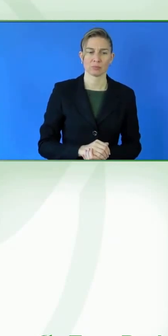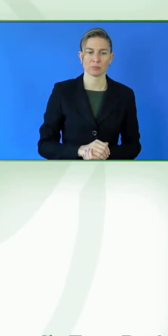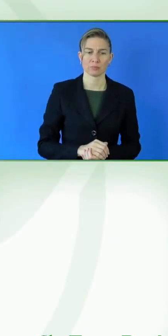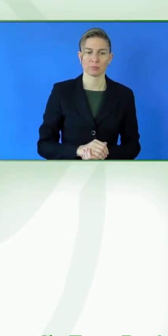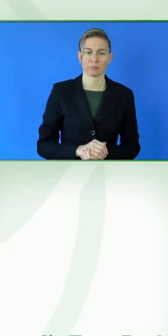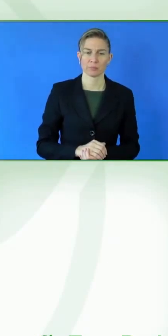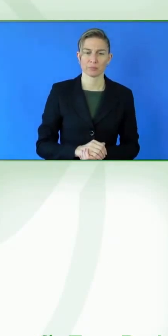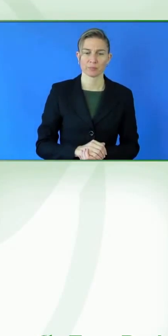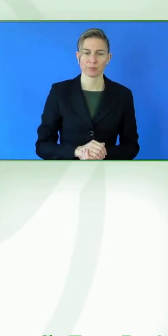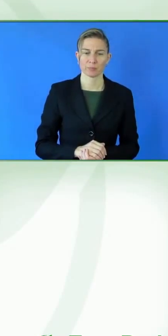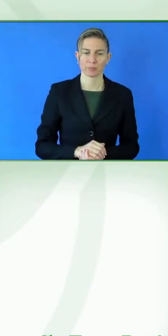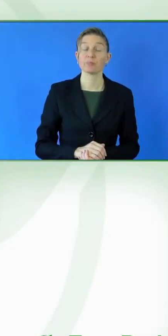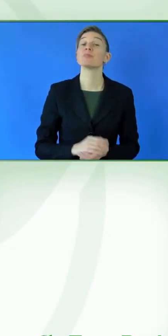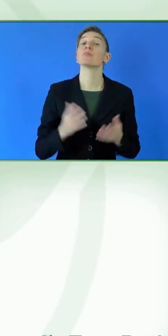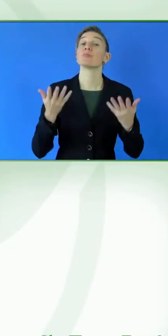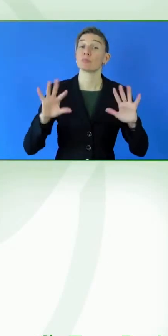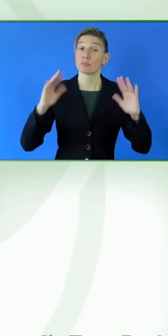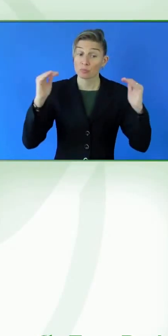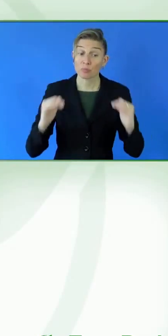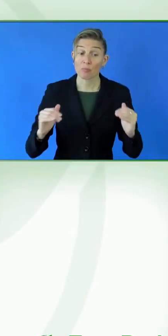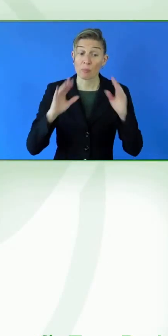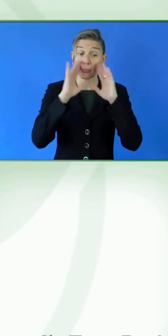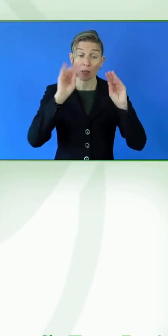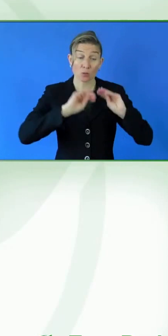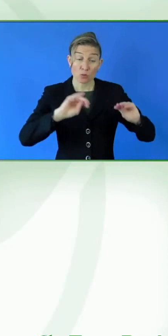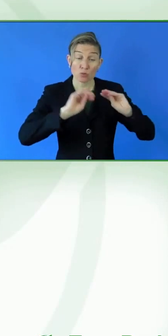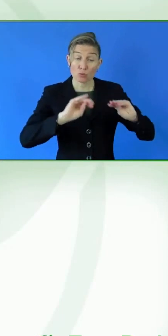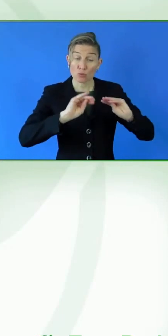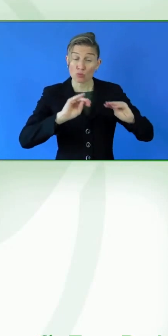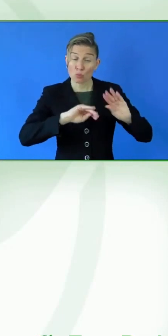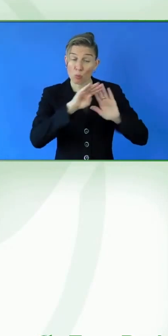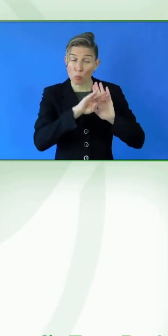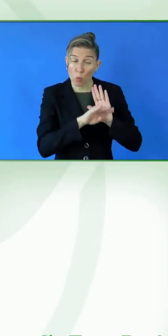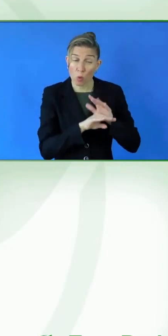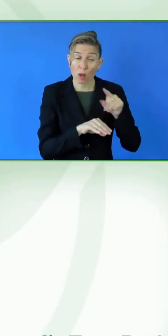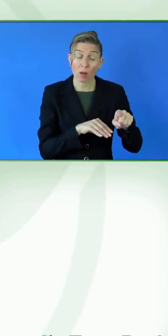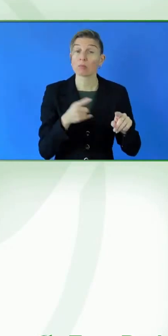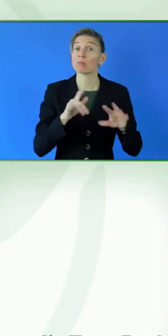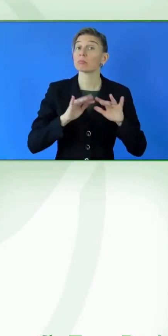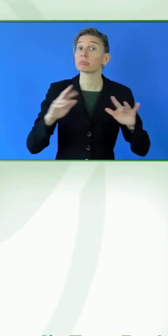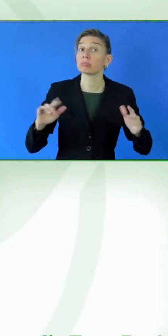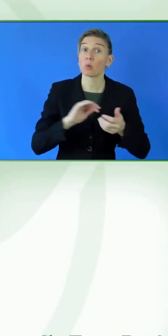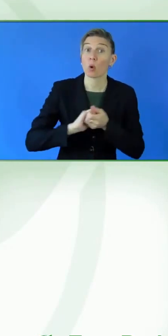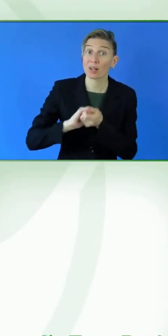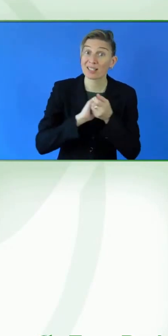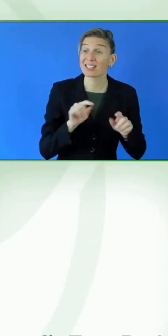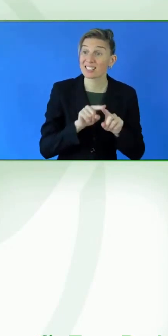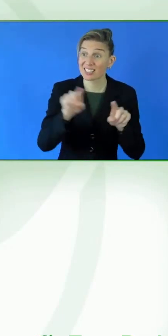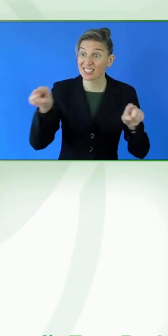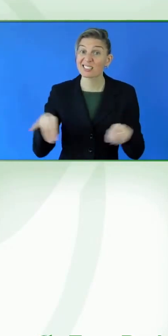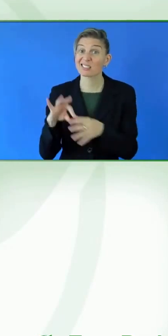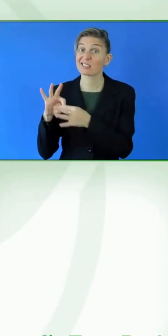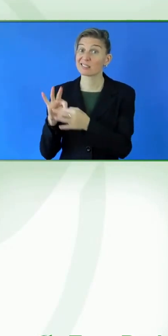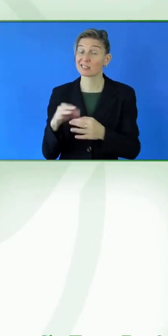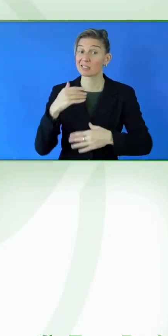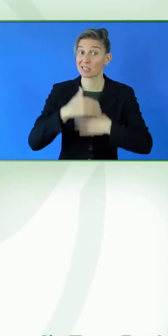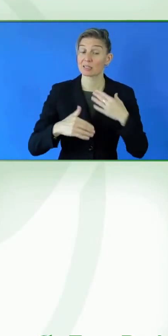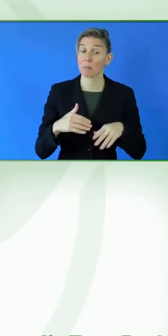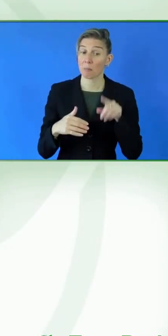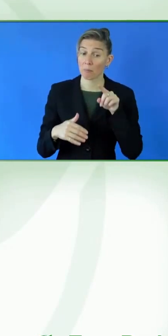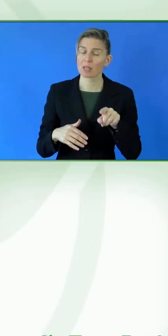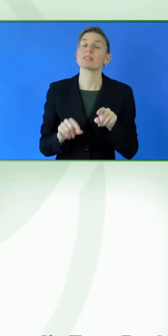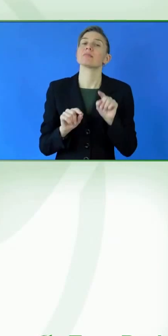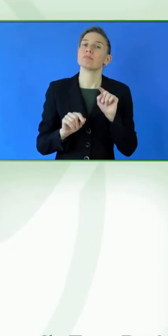training program for organizations run by persons with disabilities, and also continued that with our